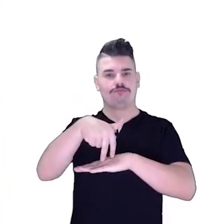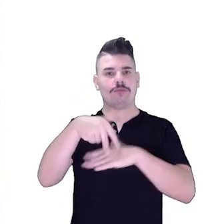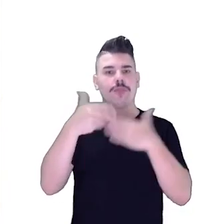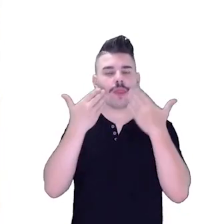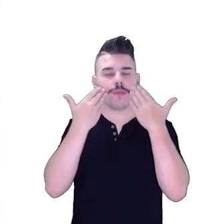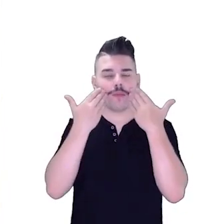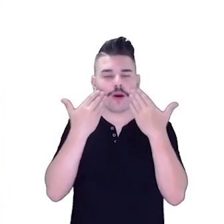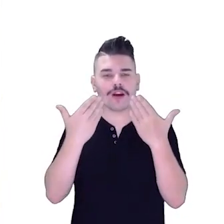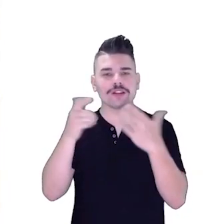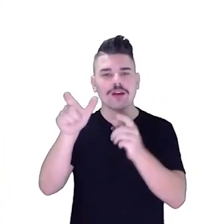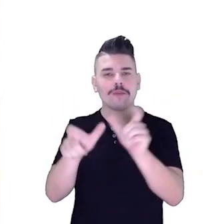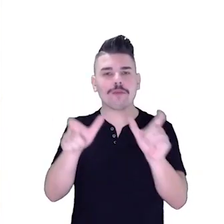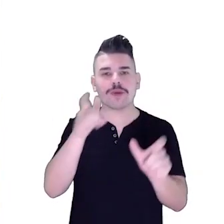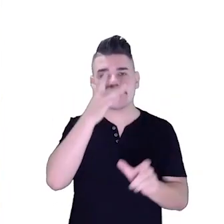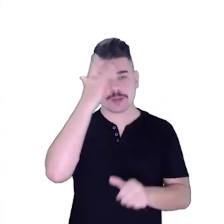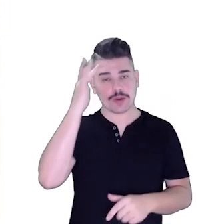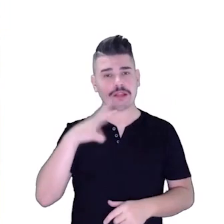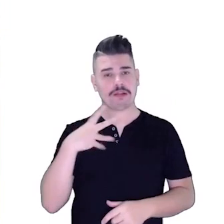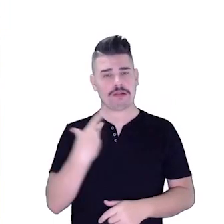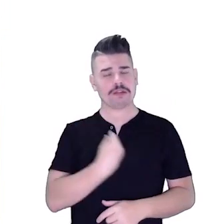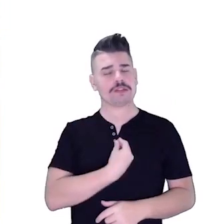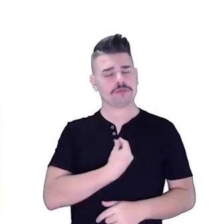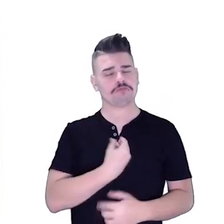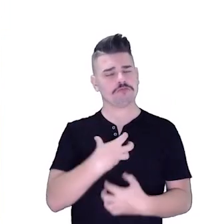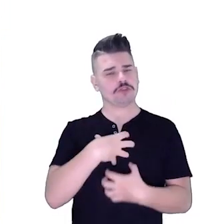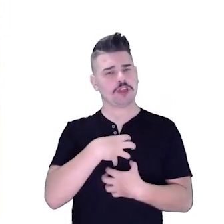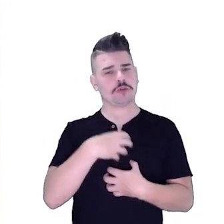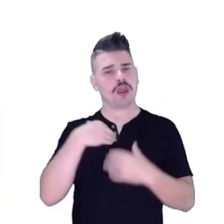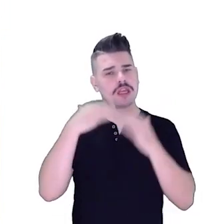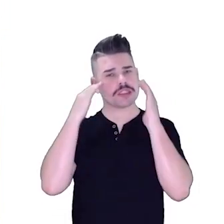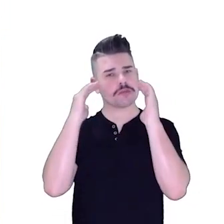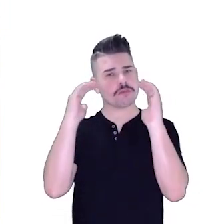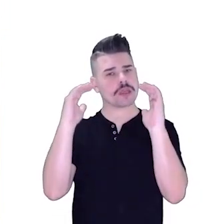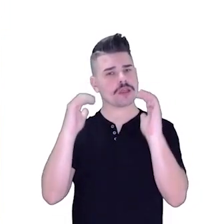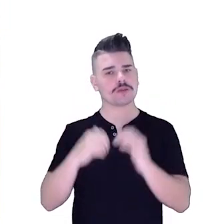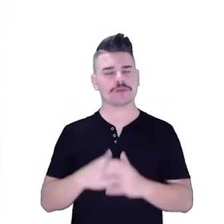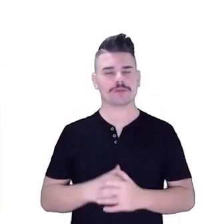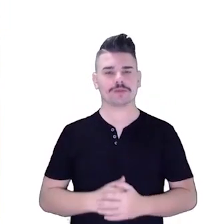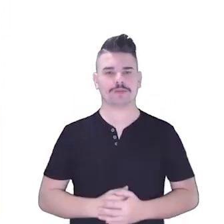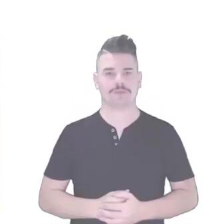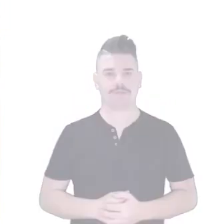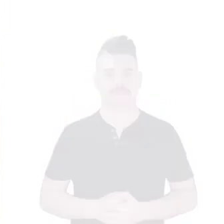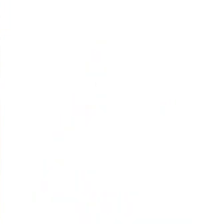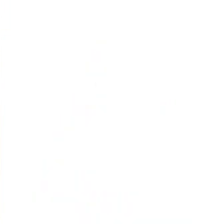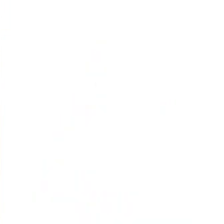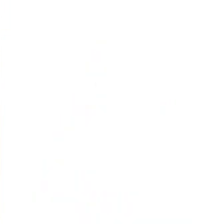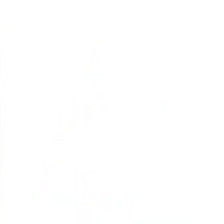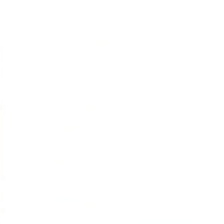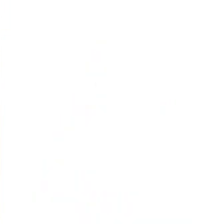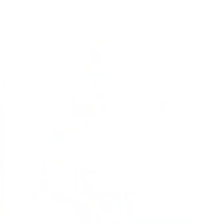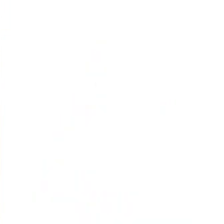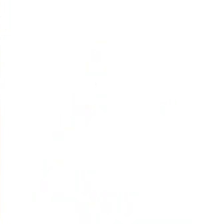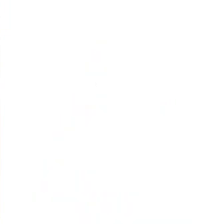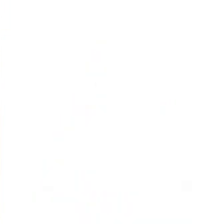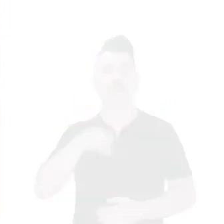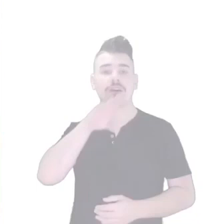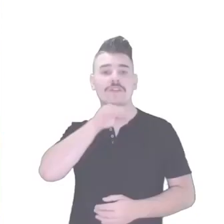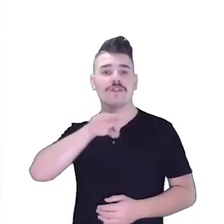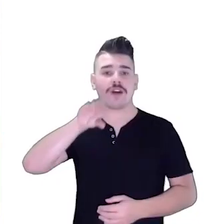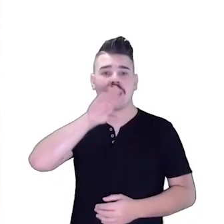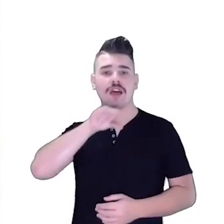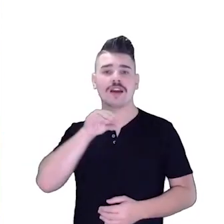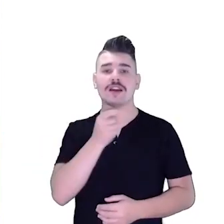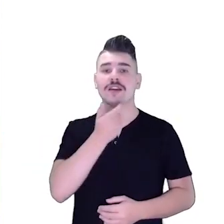retratou a pessoa trans de uma maneira com muito respeito. And since I went to